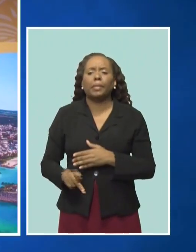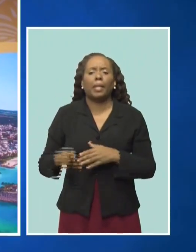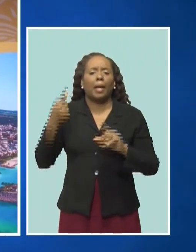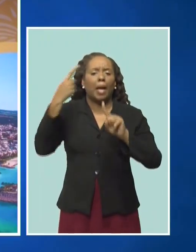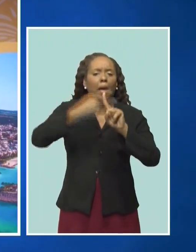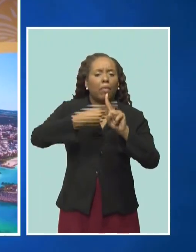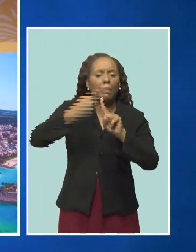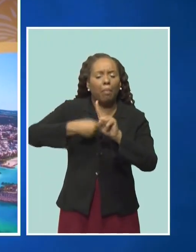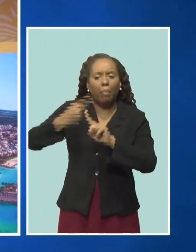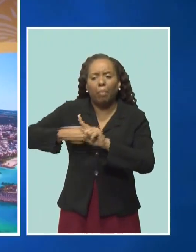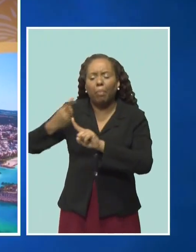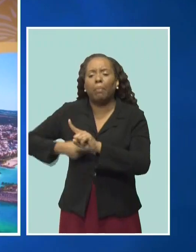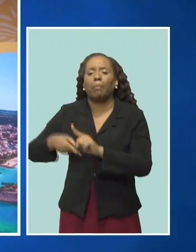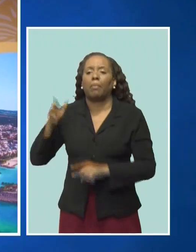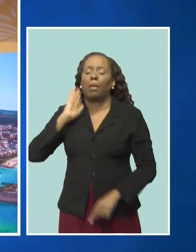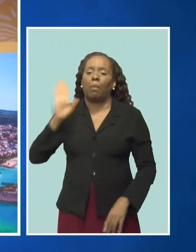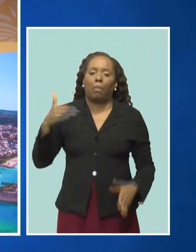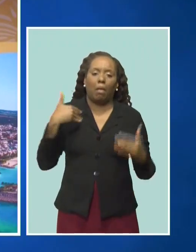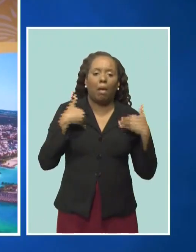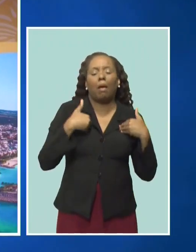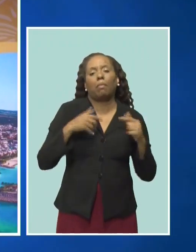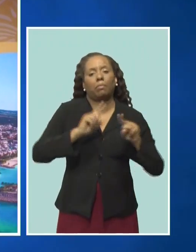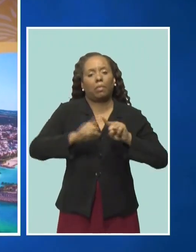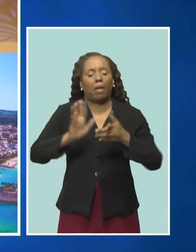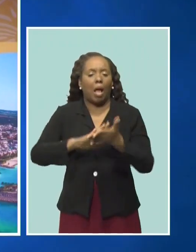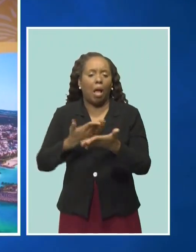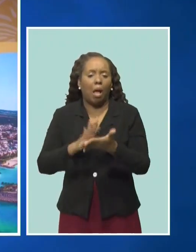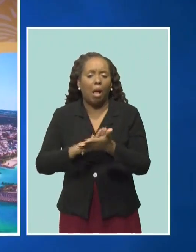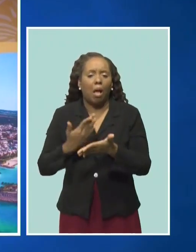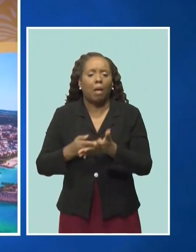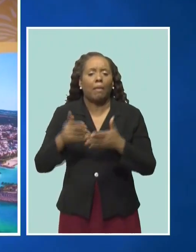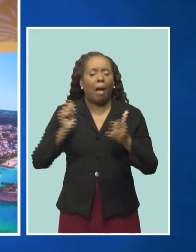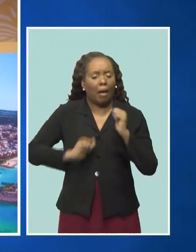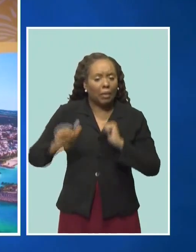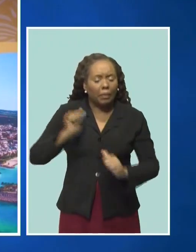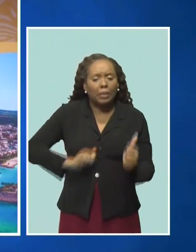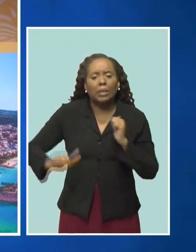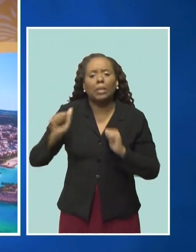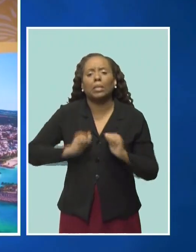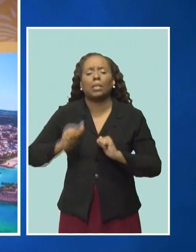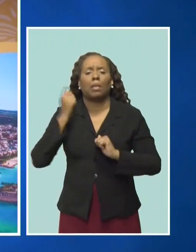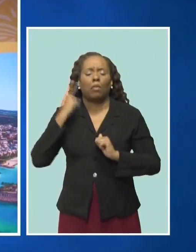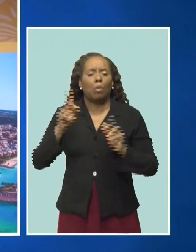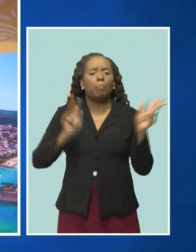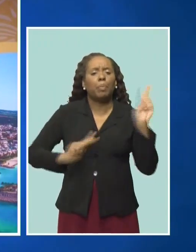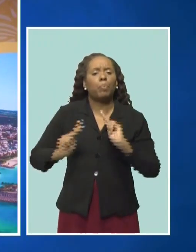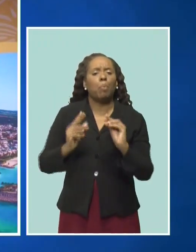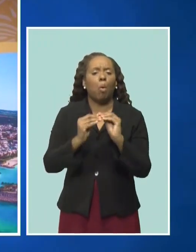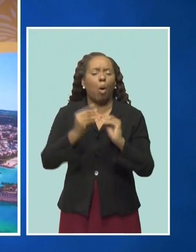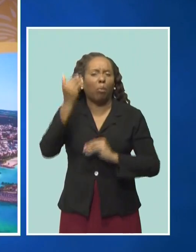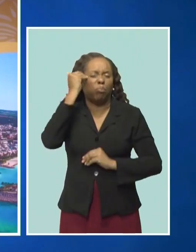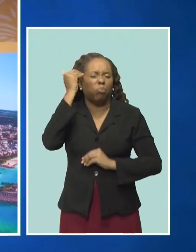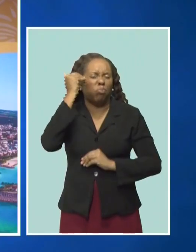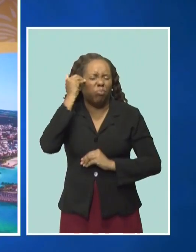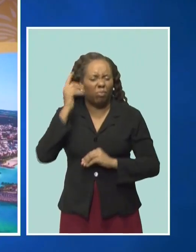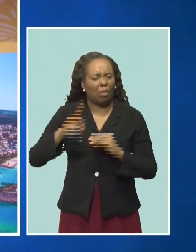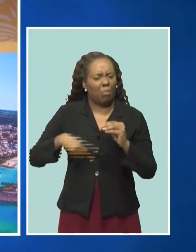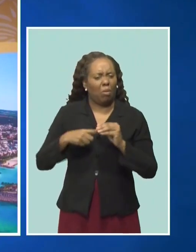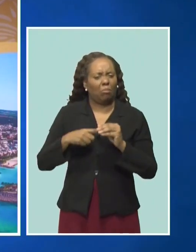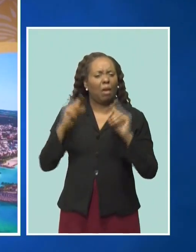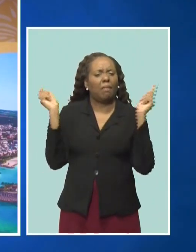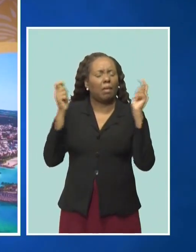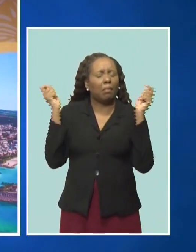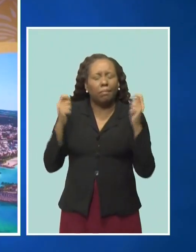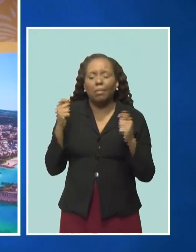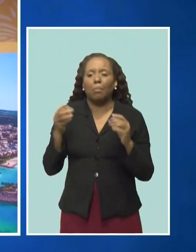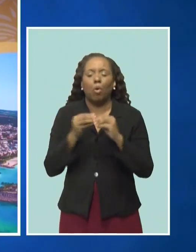all embark on a series of culinary activities across the island to increase awareness of the Barbados Food and Rum Festival